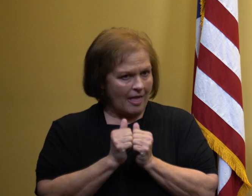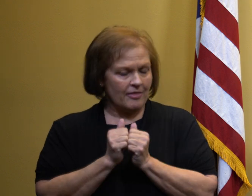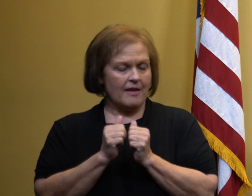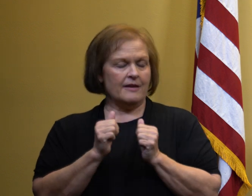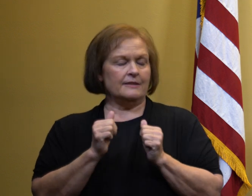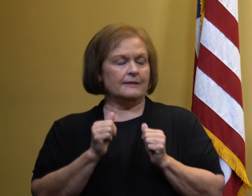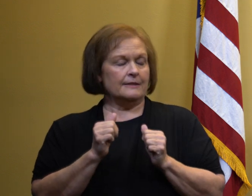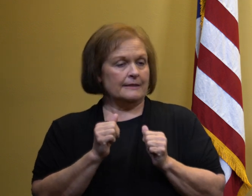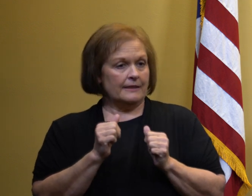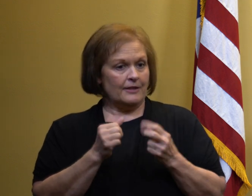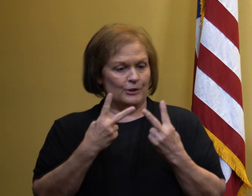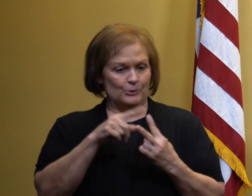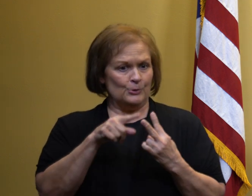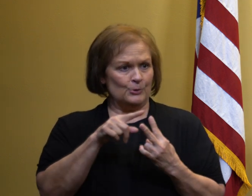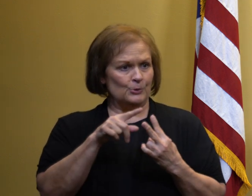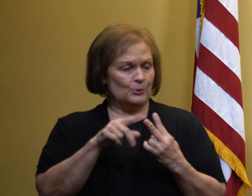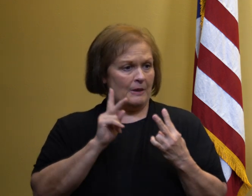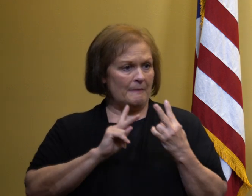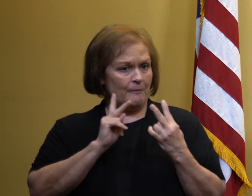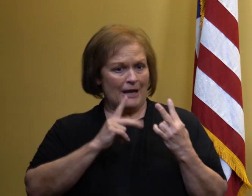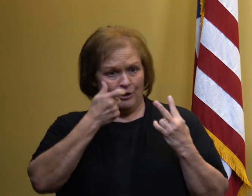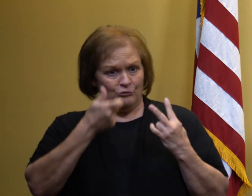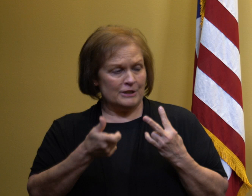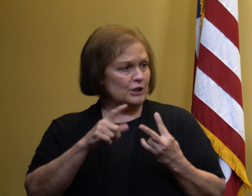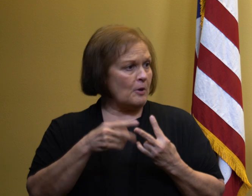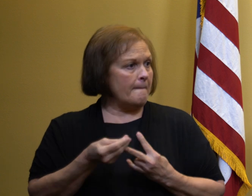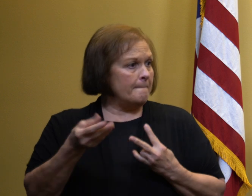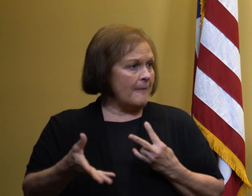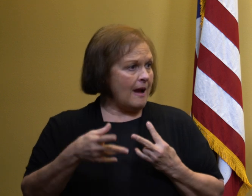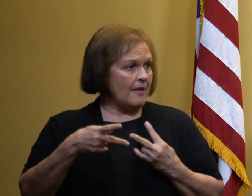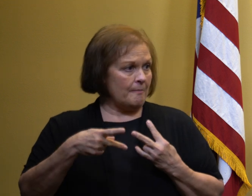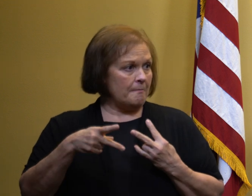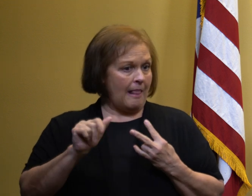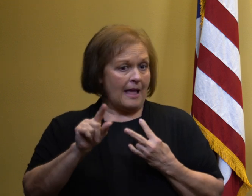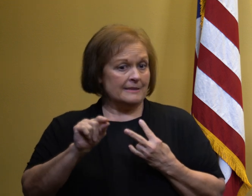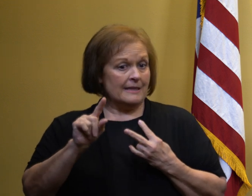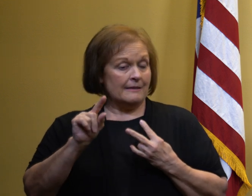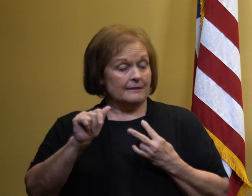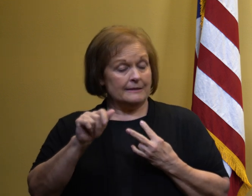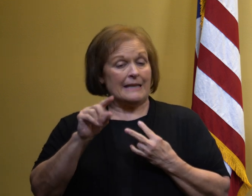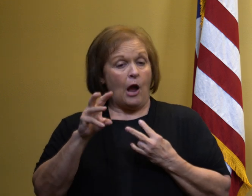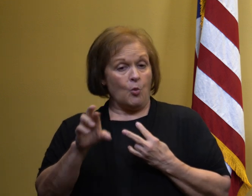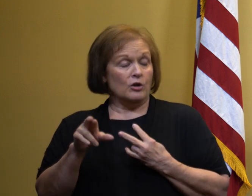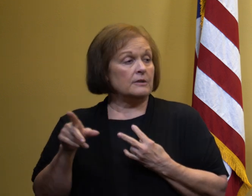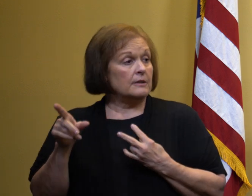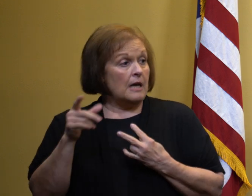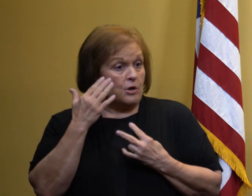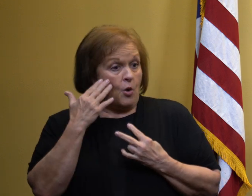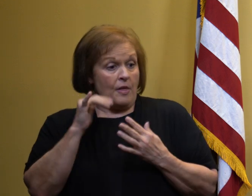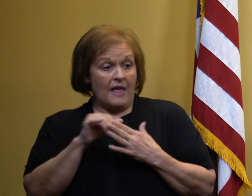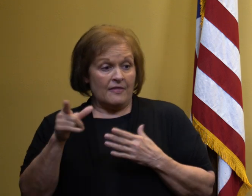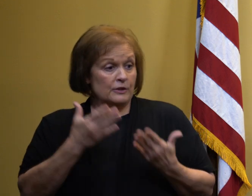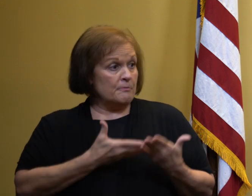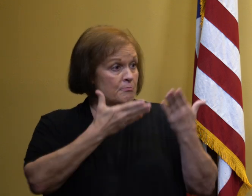extremely viable options relative to the purchase of Plaza Tower. What I do know is that those motions